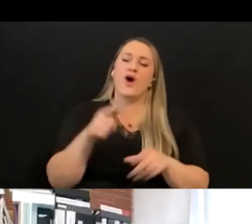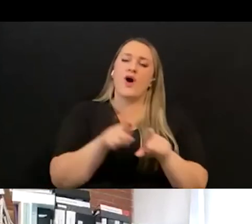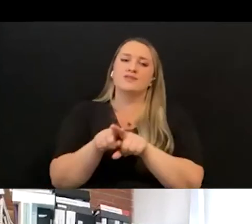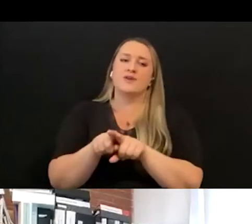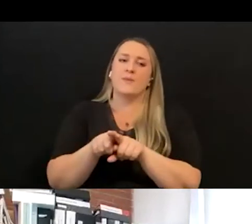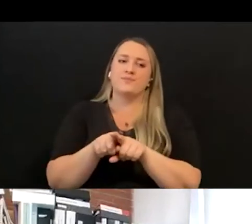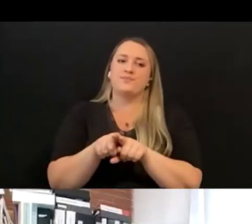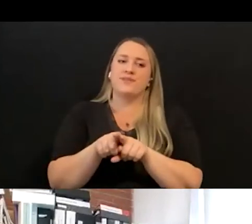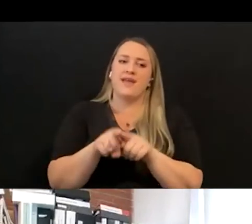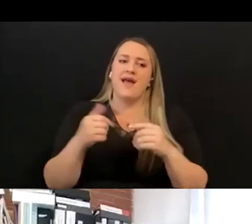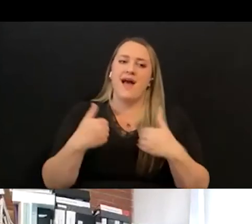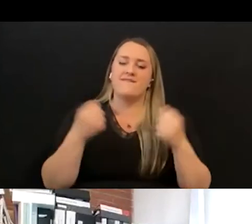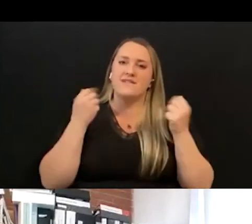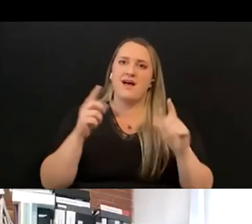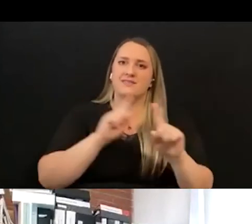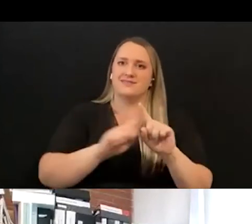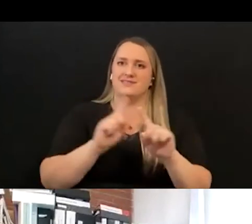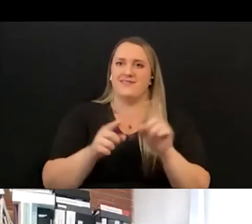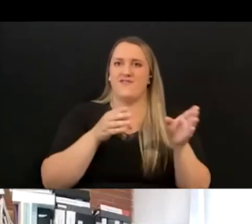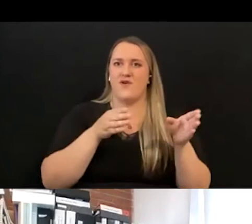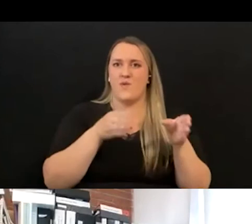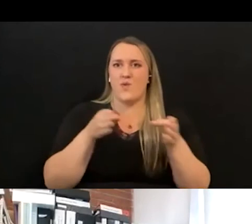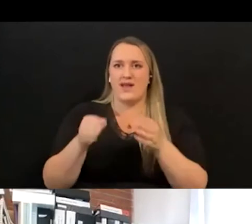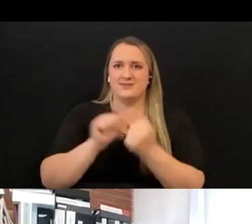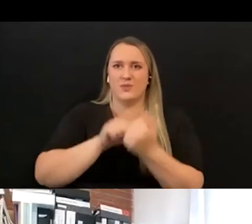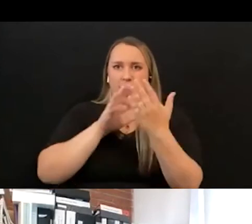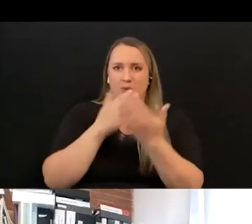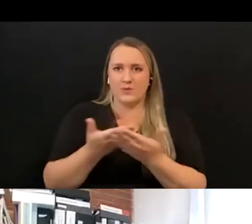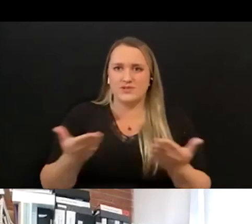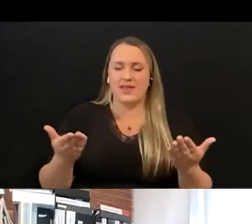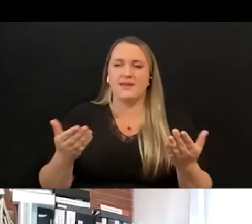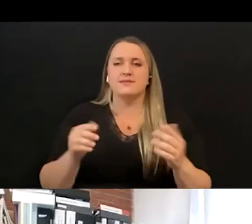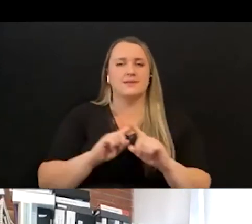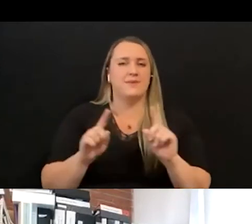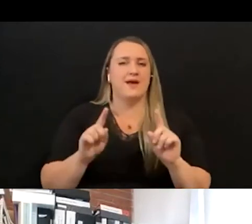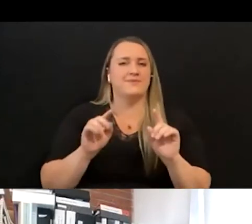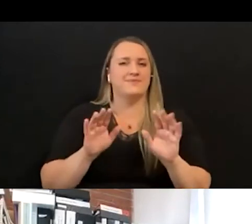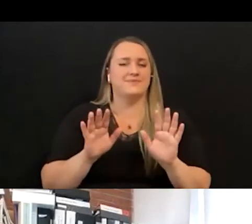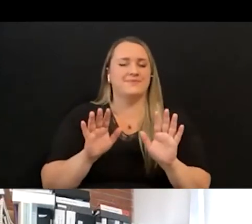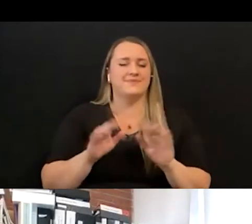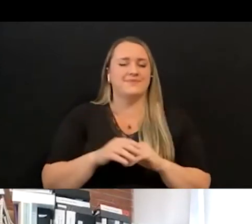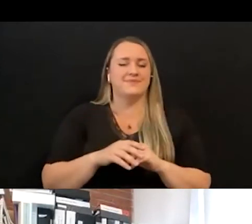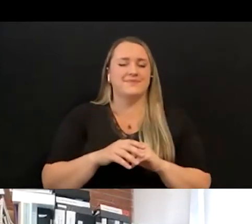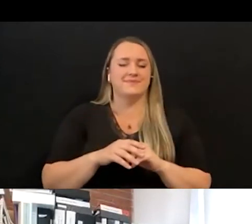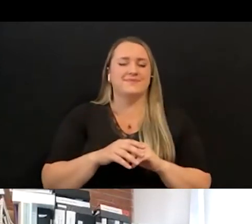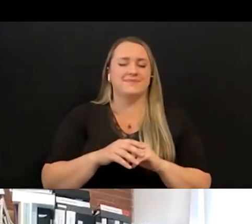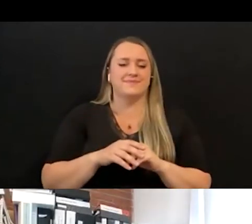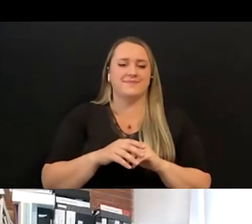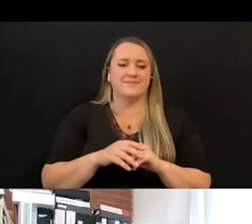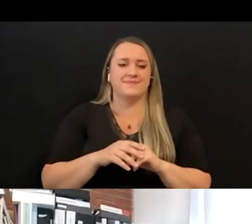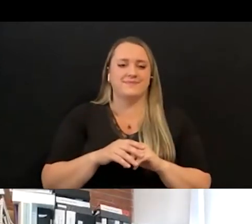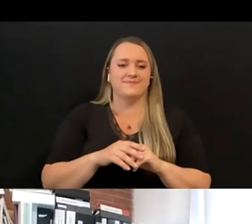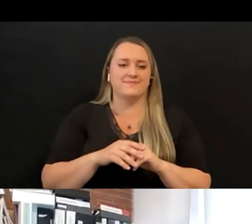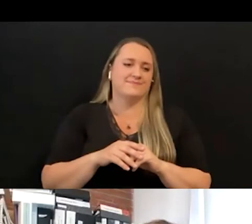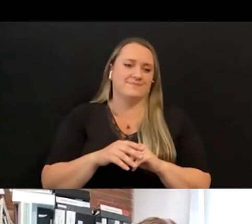there's lots of different ways to do things, but it's a great, it's